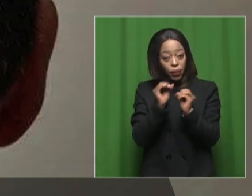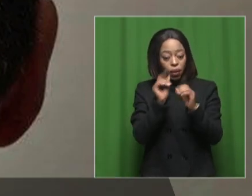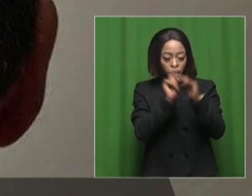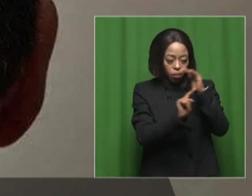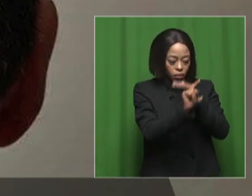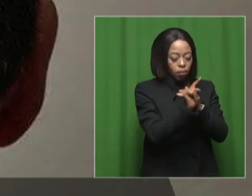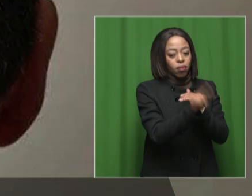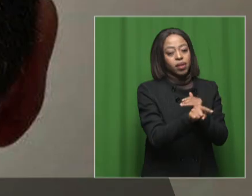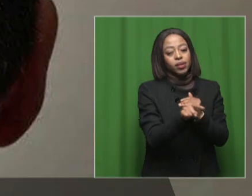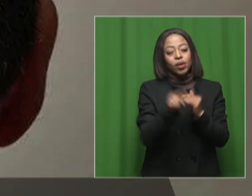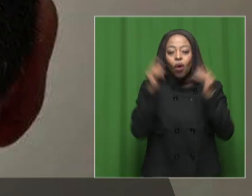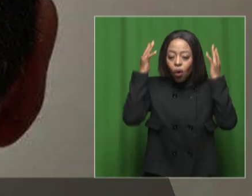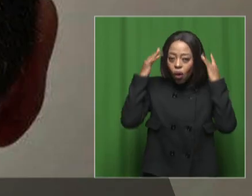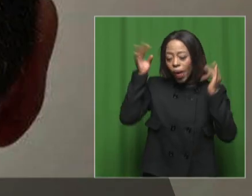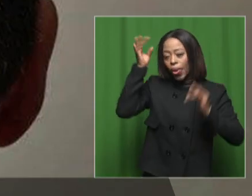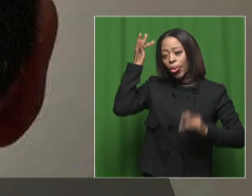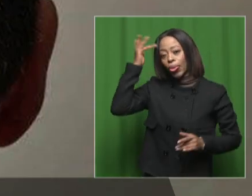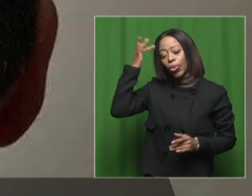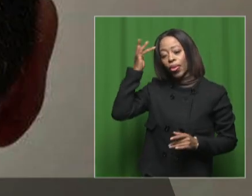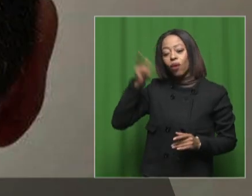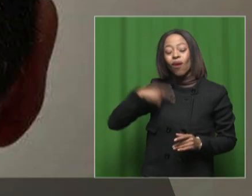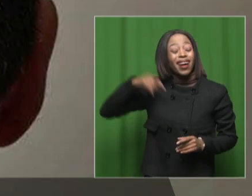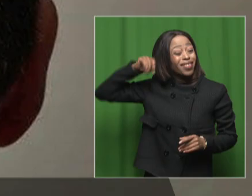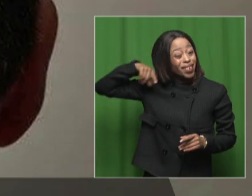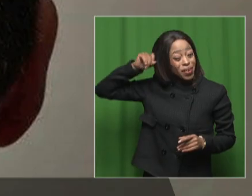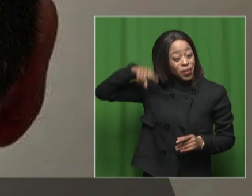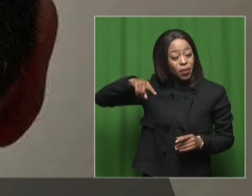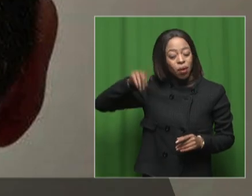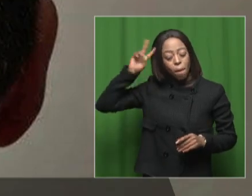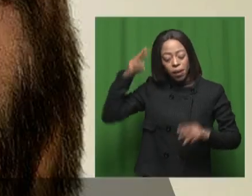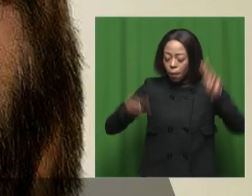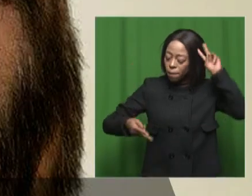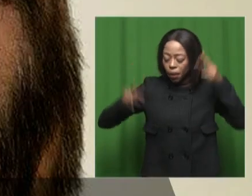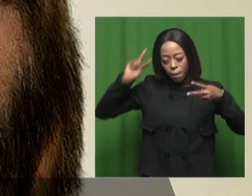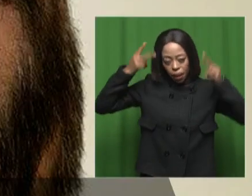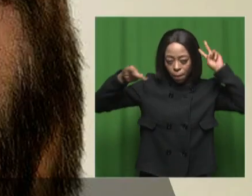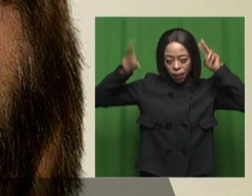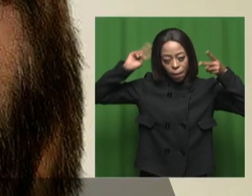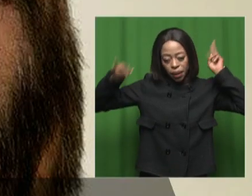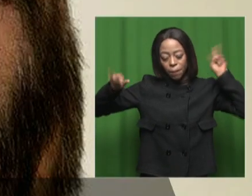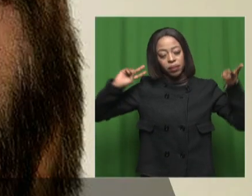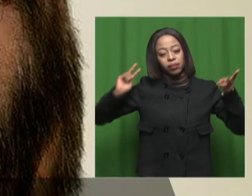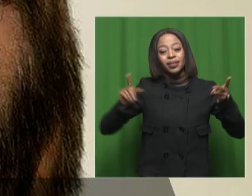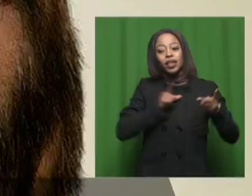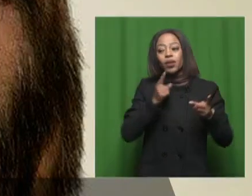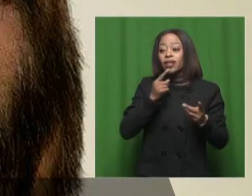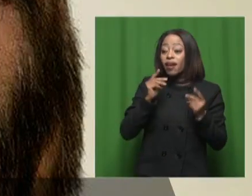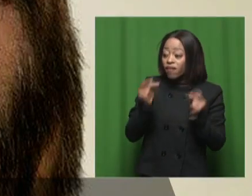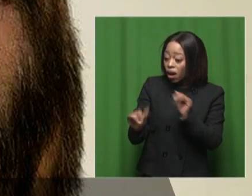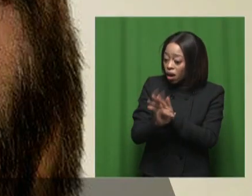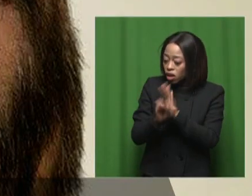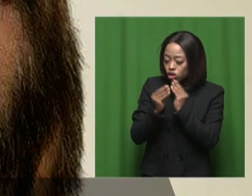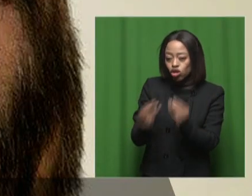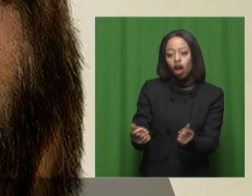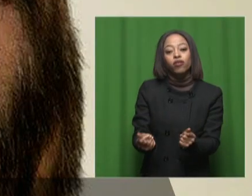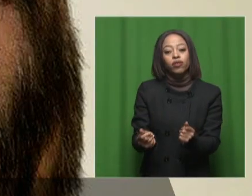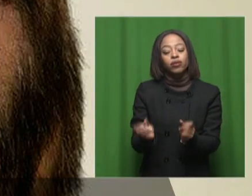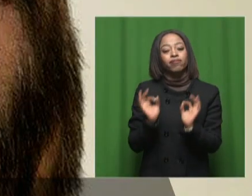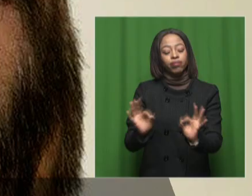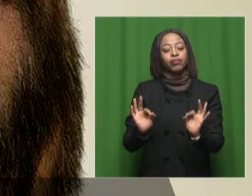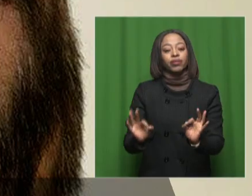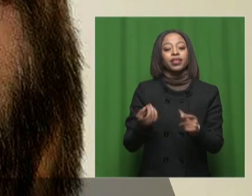specialist, because if you leave it for longer, you're going to lose a lot of hair. And we always say strike early, strike aggressively,